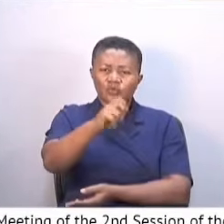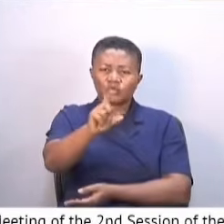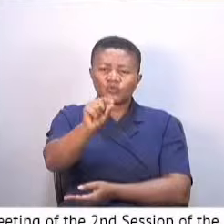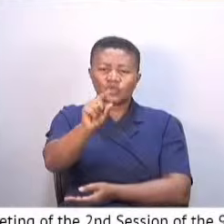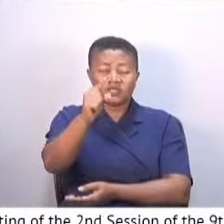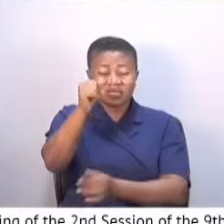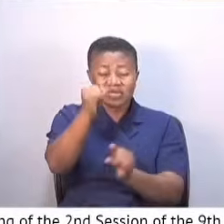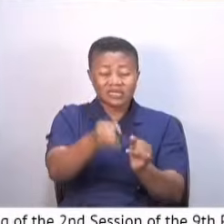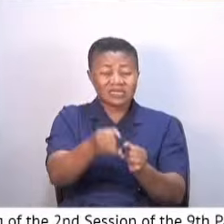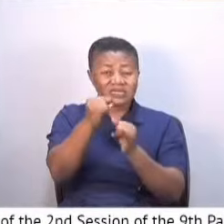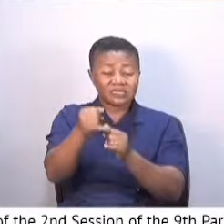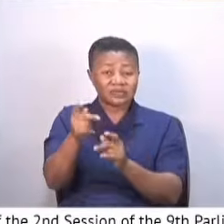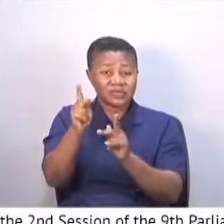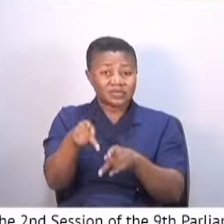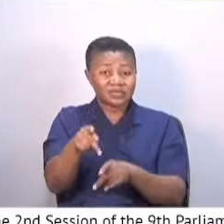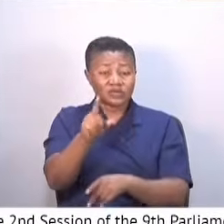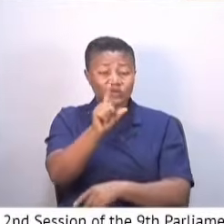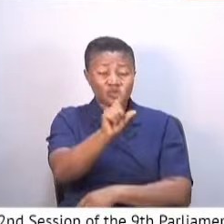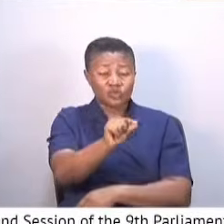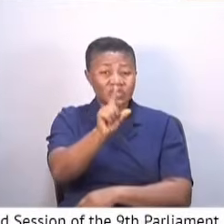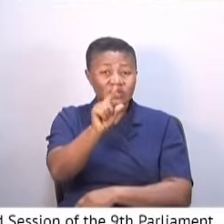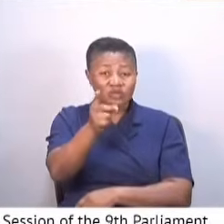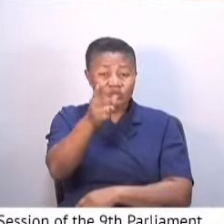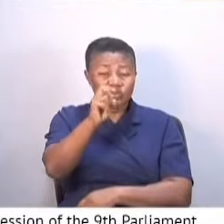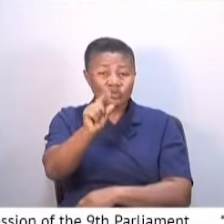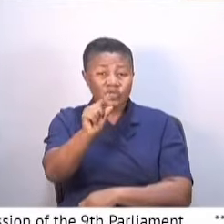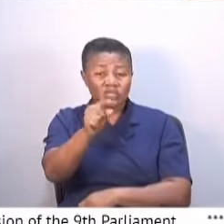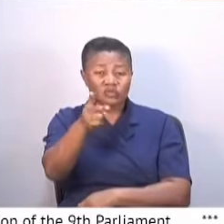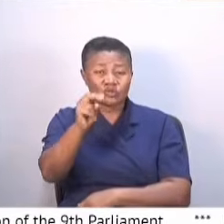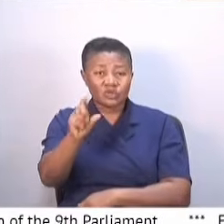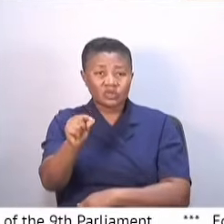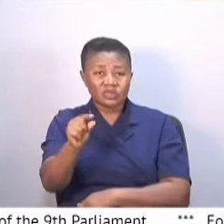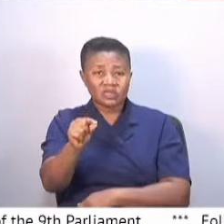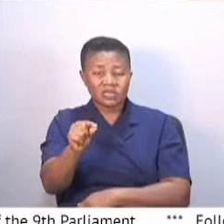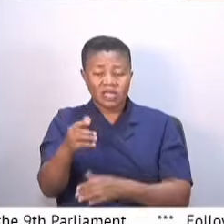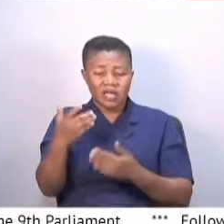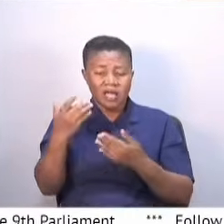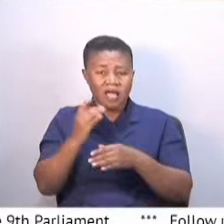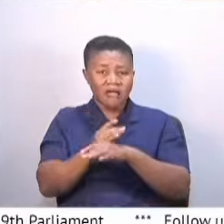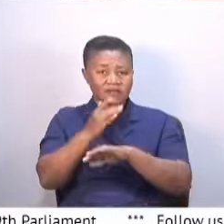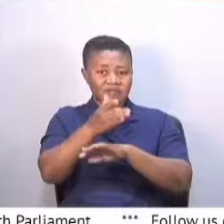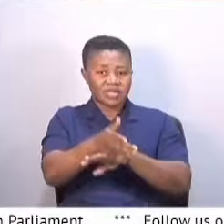220 per head. And Speaker, that is not even the last part. Medicals.